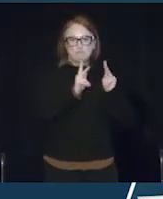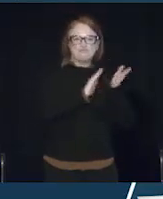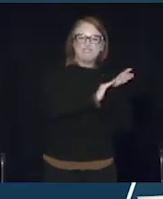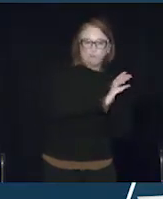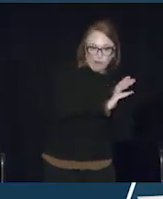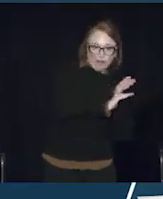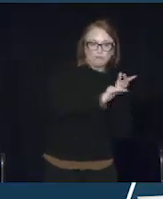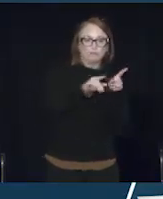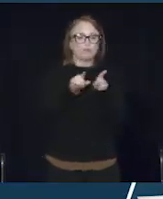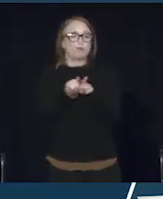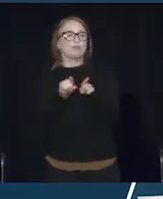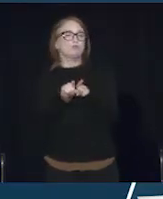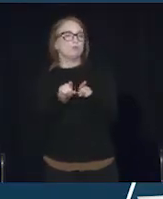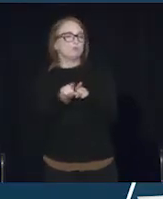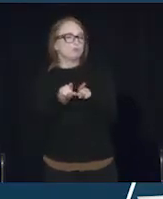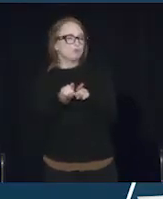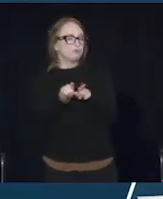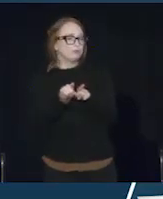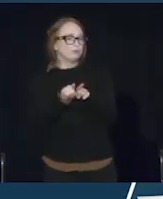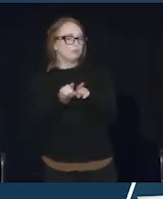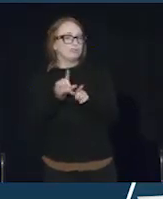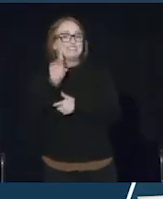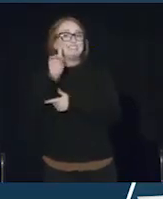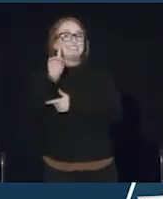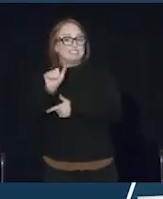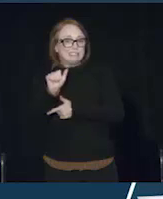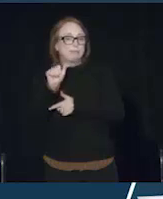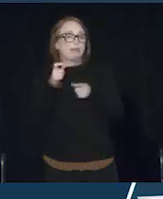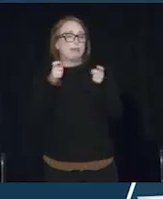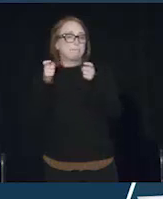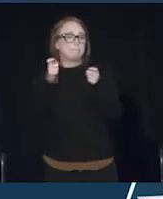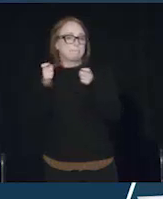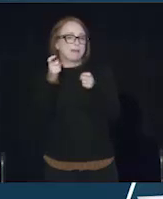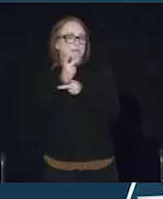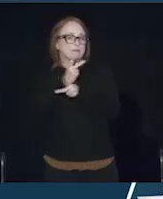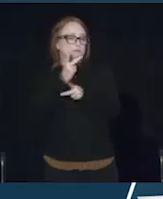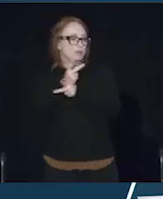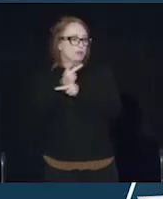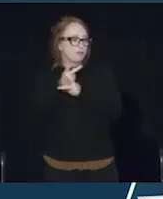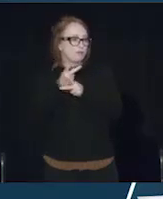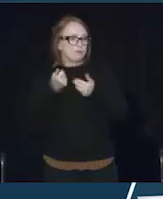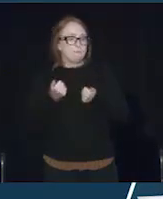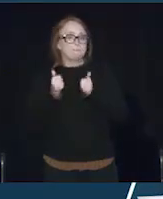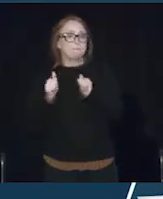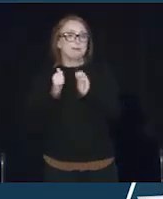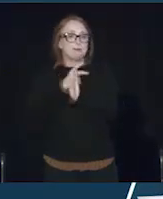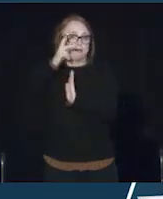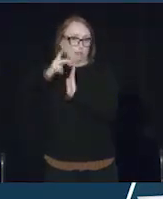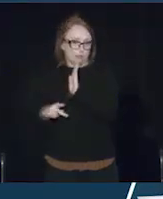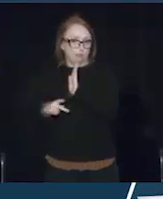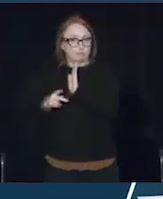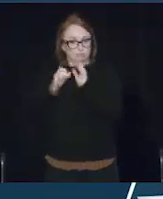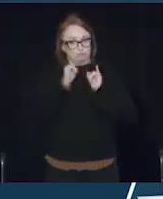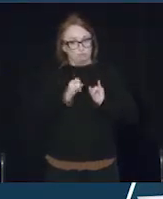the developmental disabilities managed care pilot. Individuals have been receiving those services.